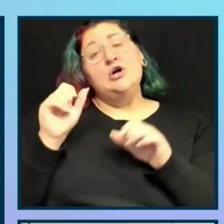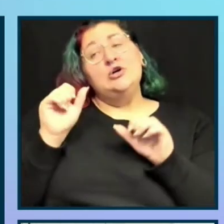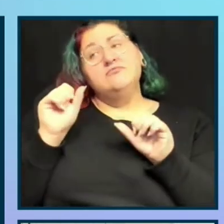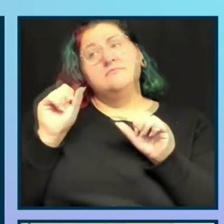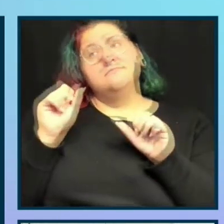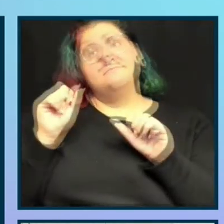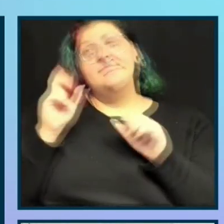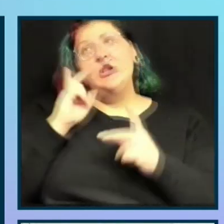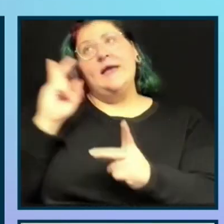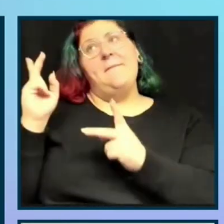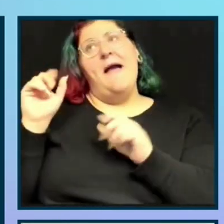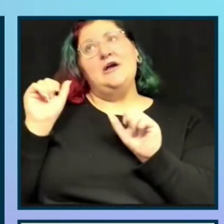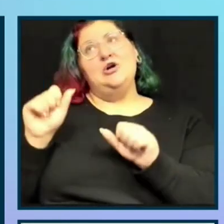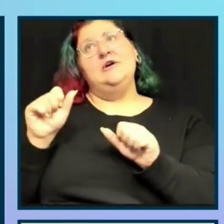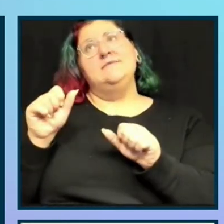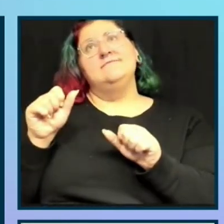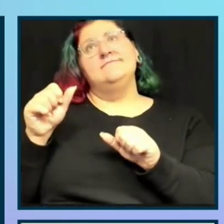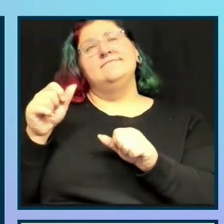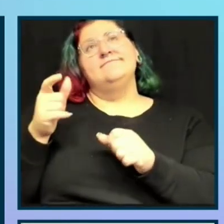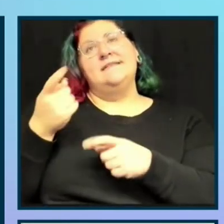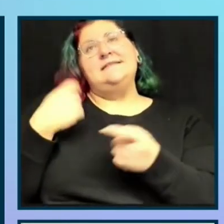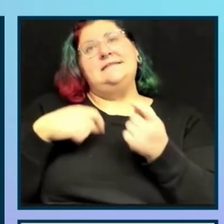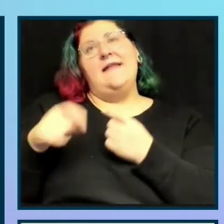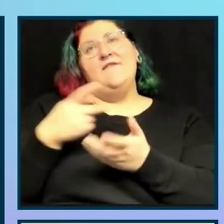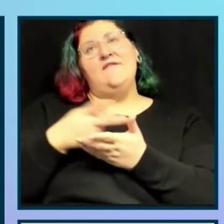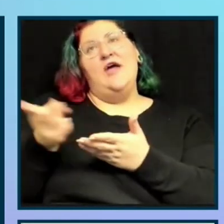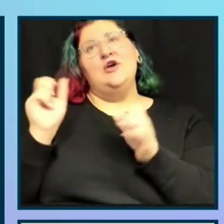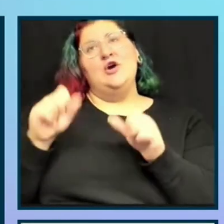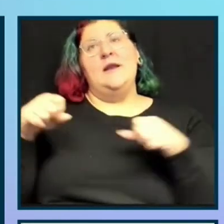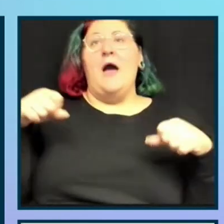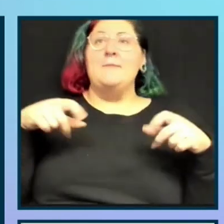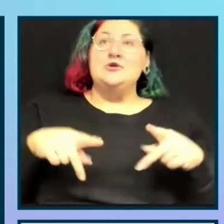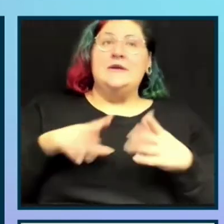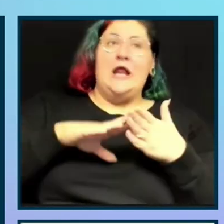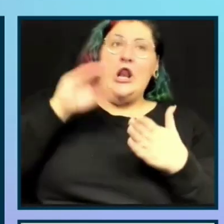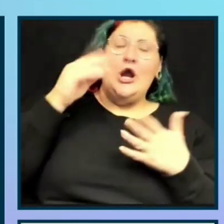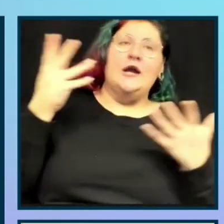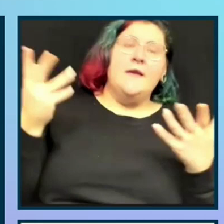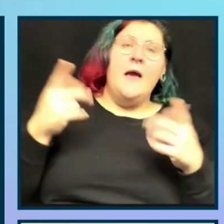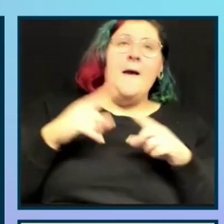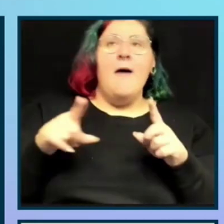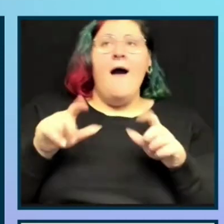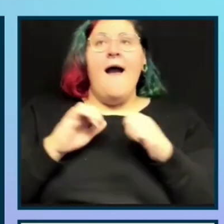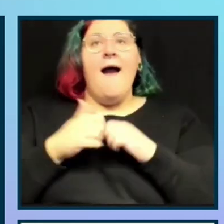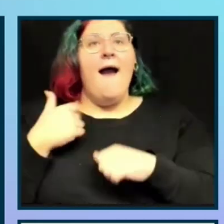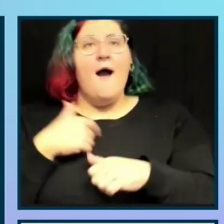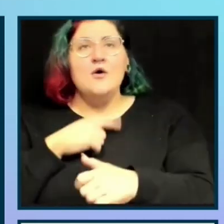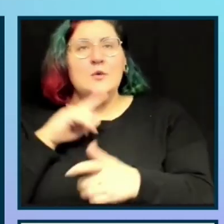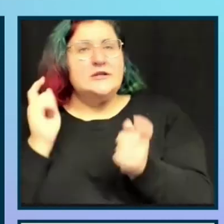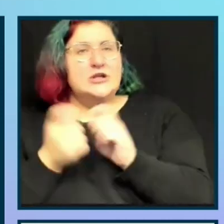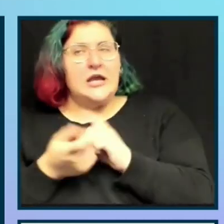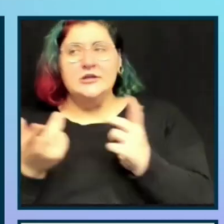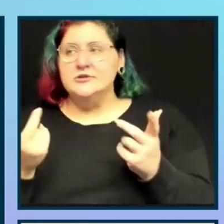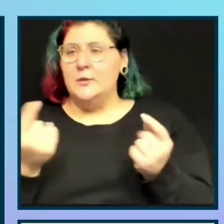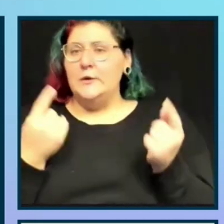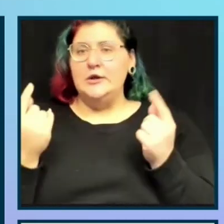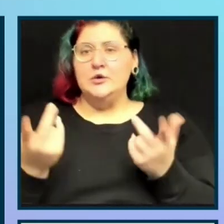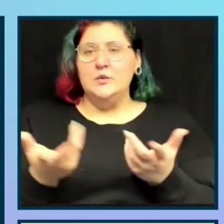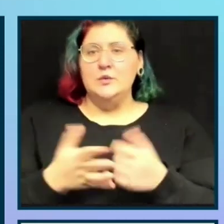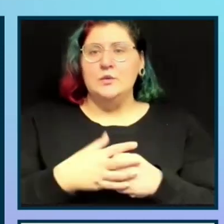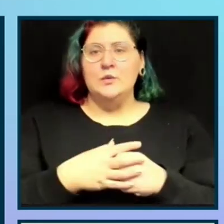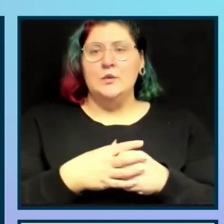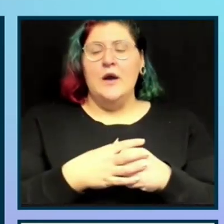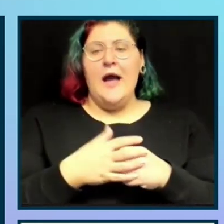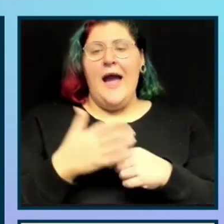So how do we change? What can we do to overcome these